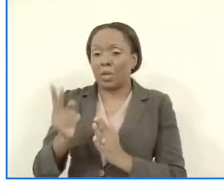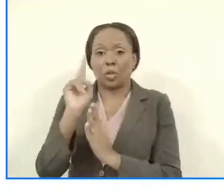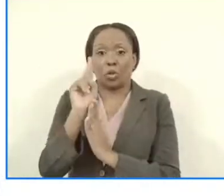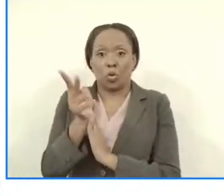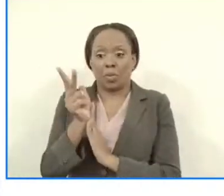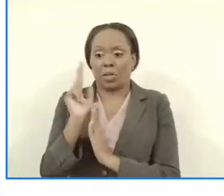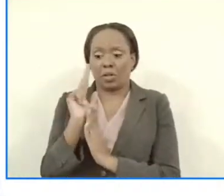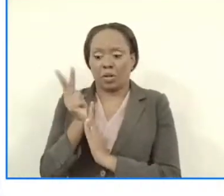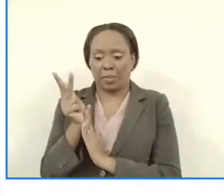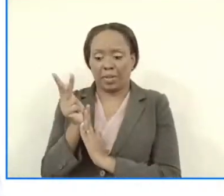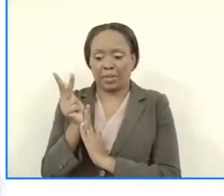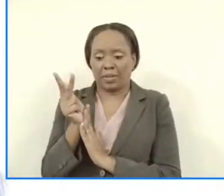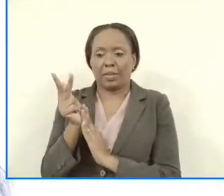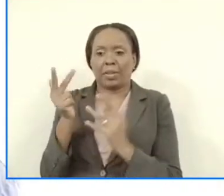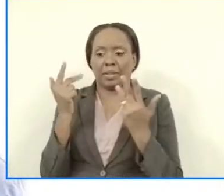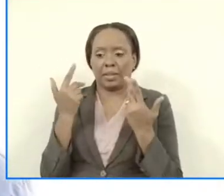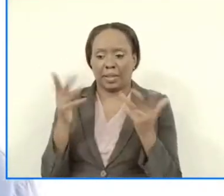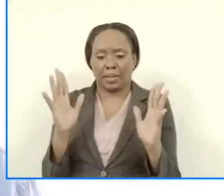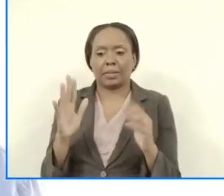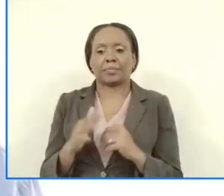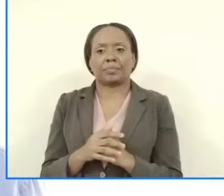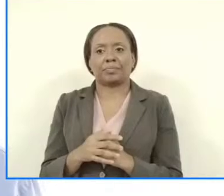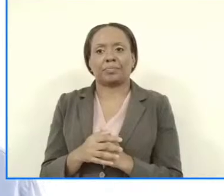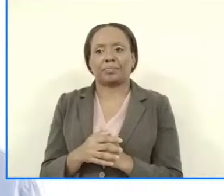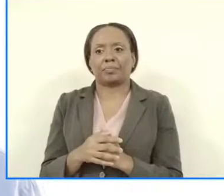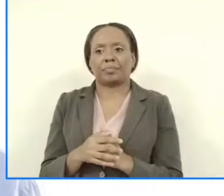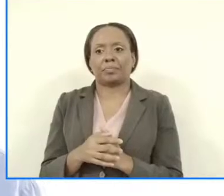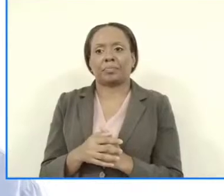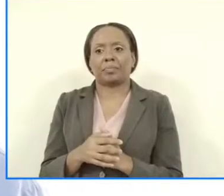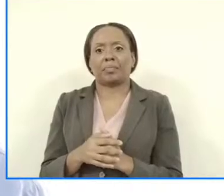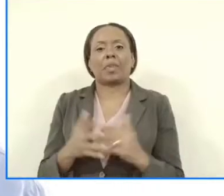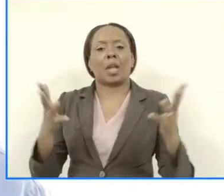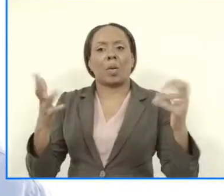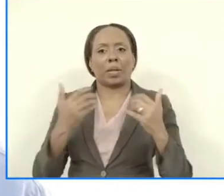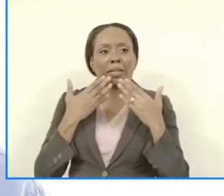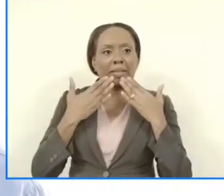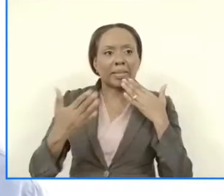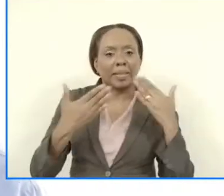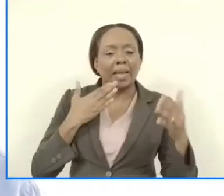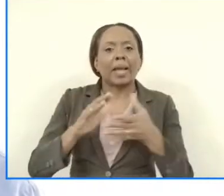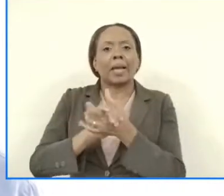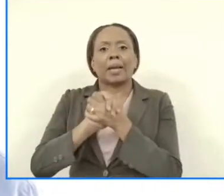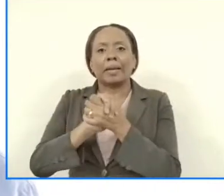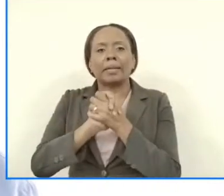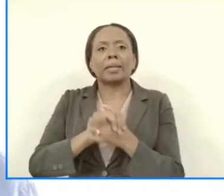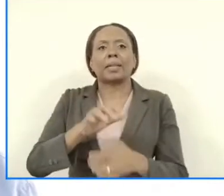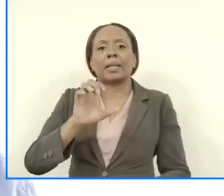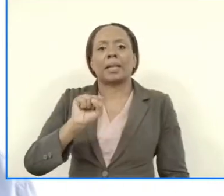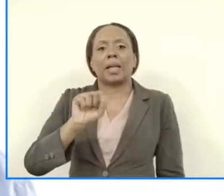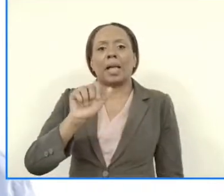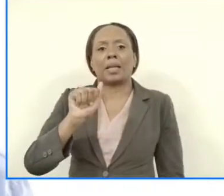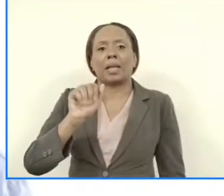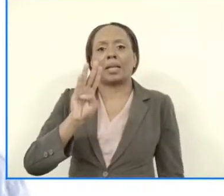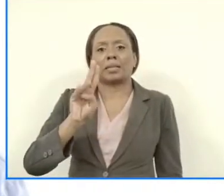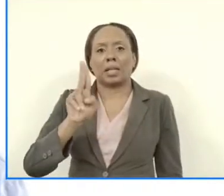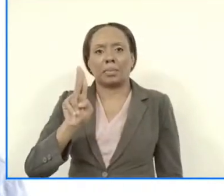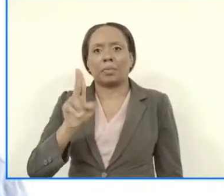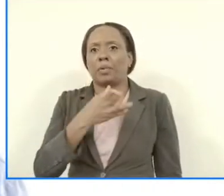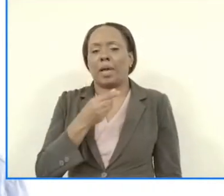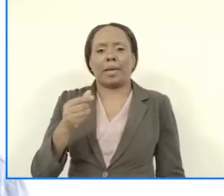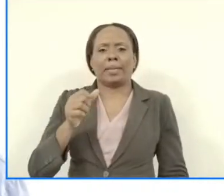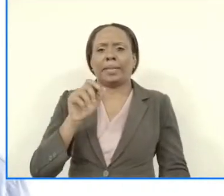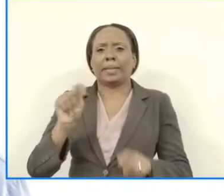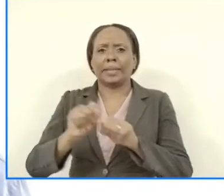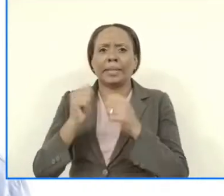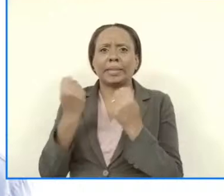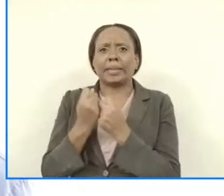minutes after it was that we got it as well. So I want to thank and congratulate Sabu and the hardworking team at the Met Services